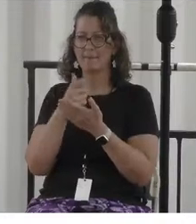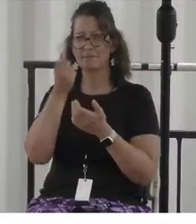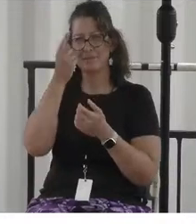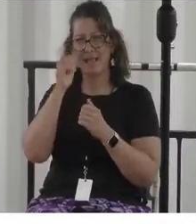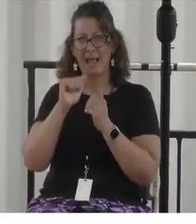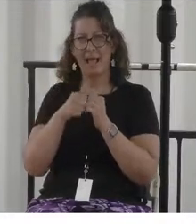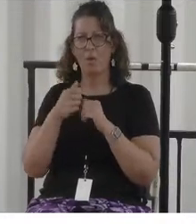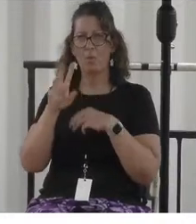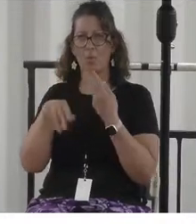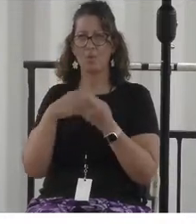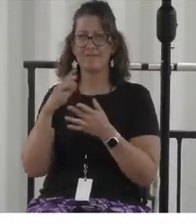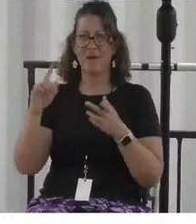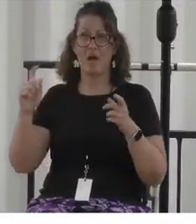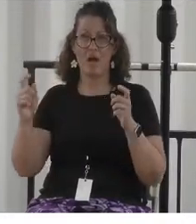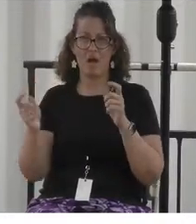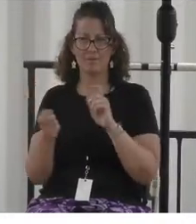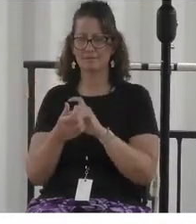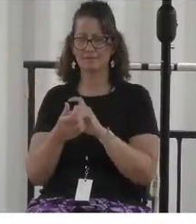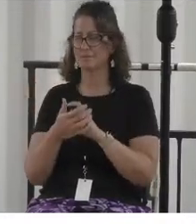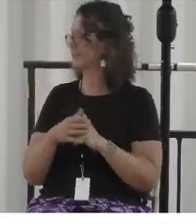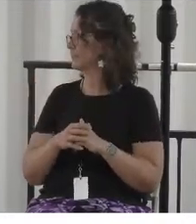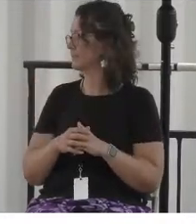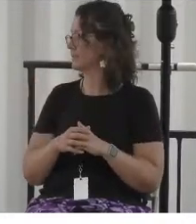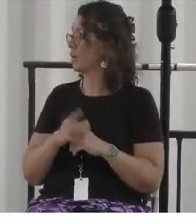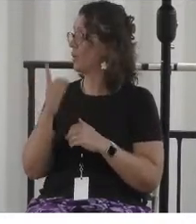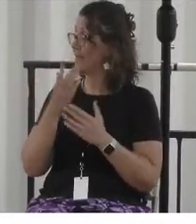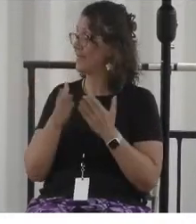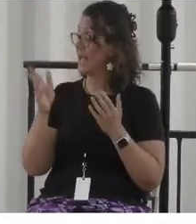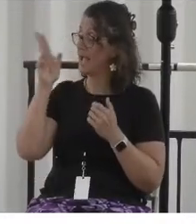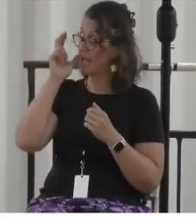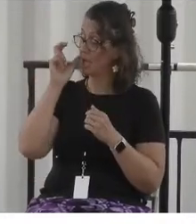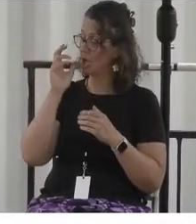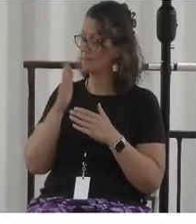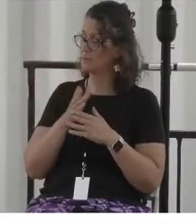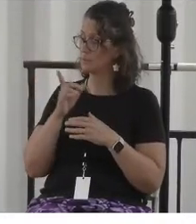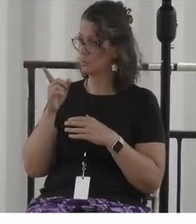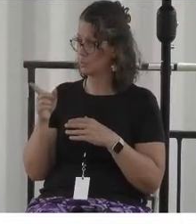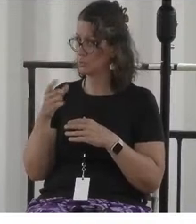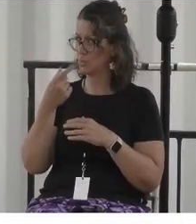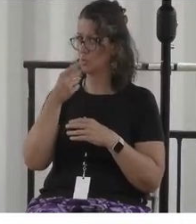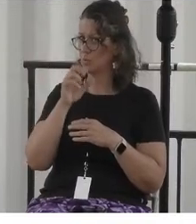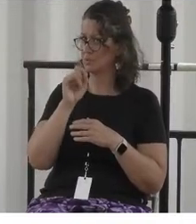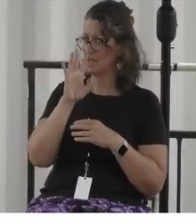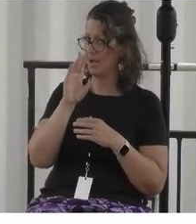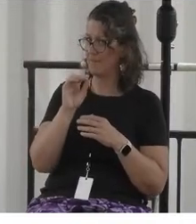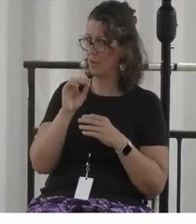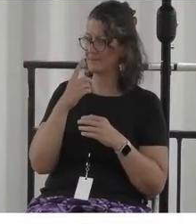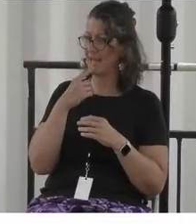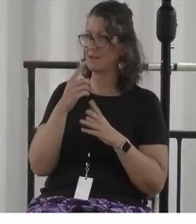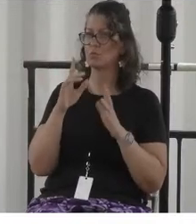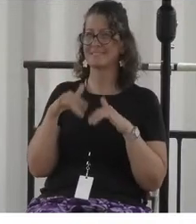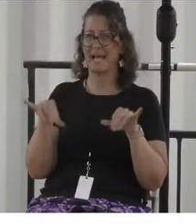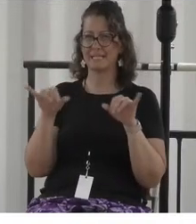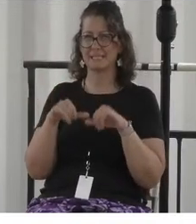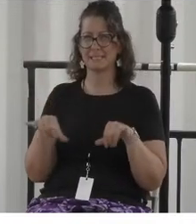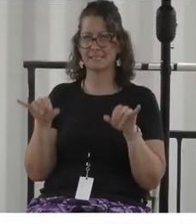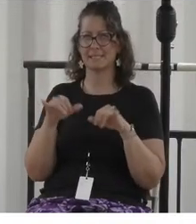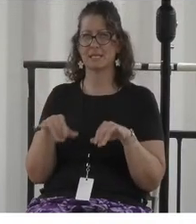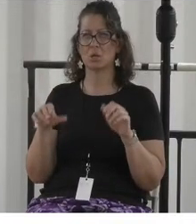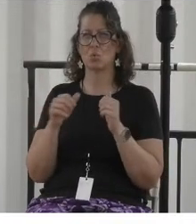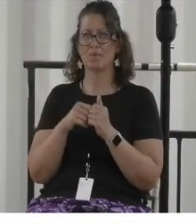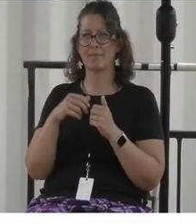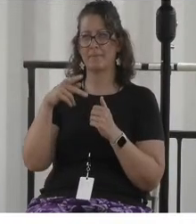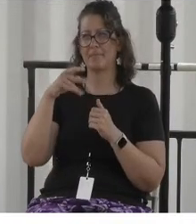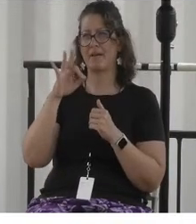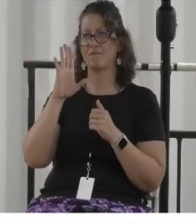evolving. Yeah, I guess one of the things that I hear between what you and both Gustavo mentioned is redundancy between the